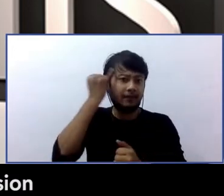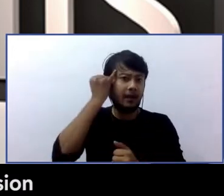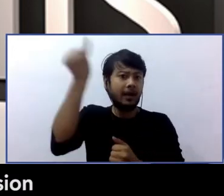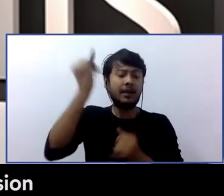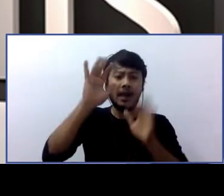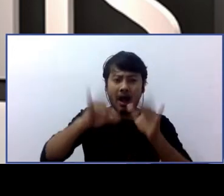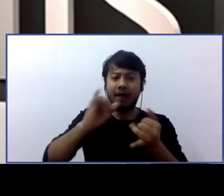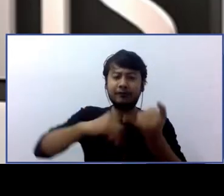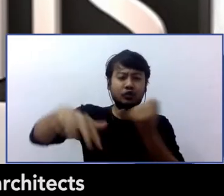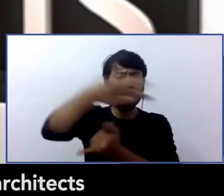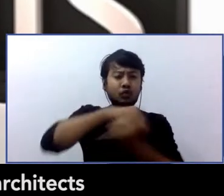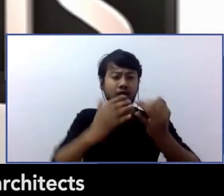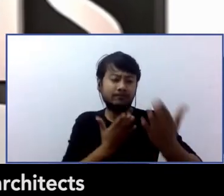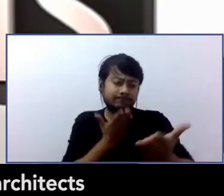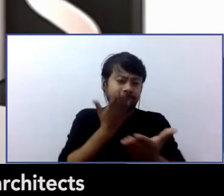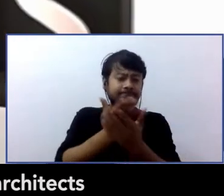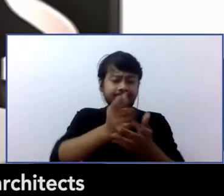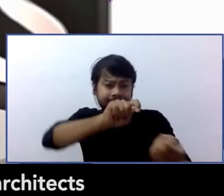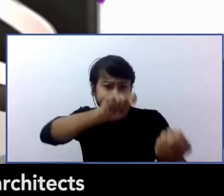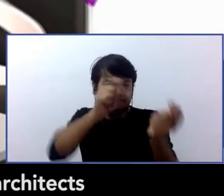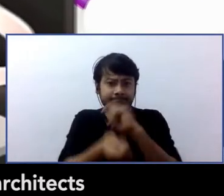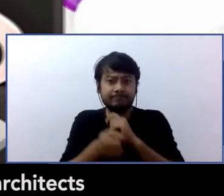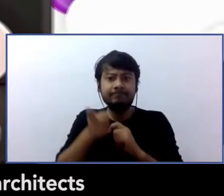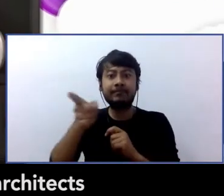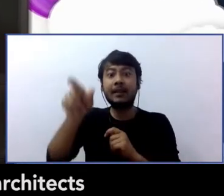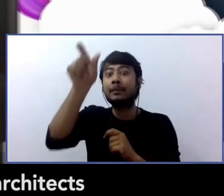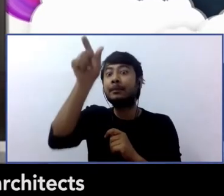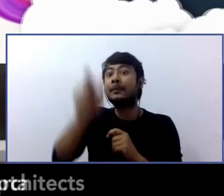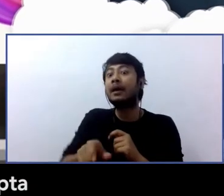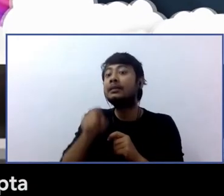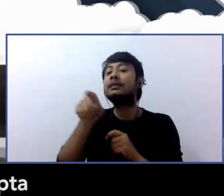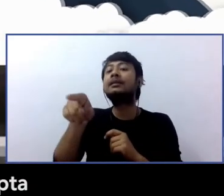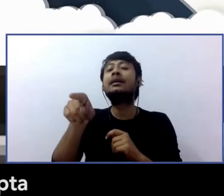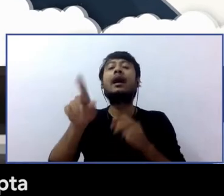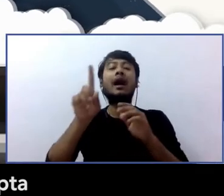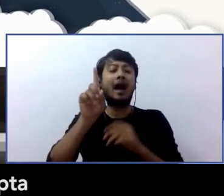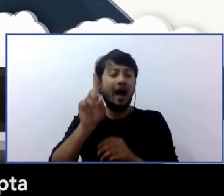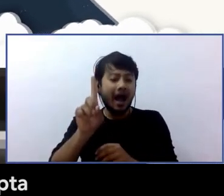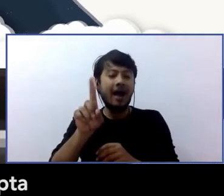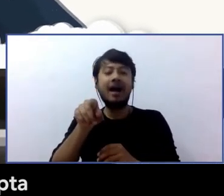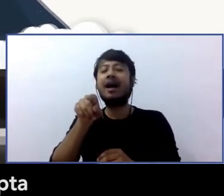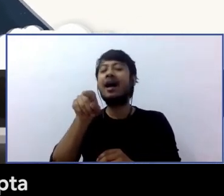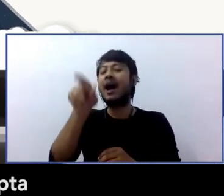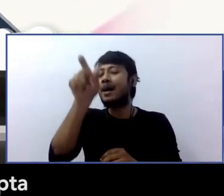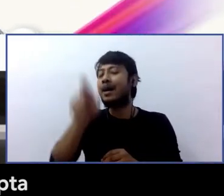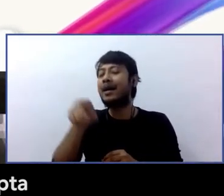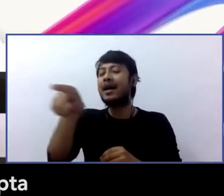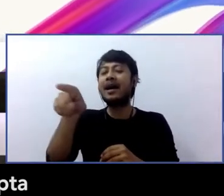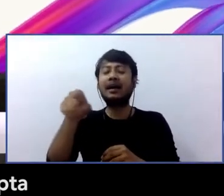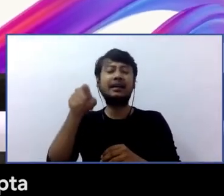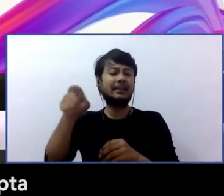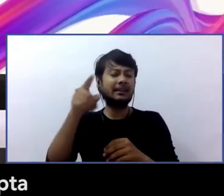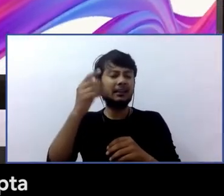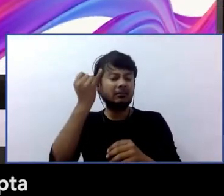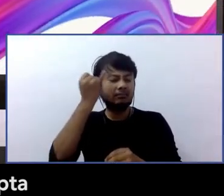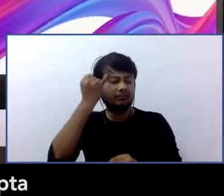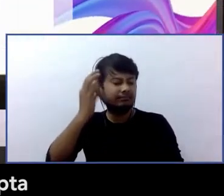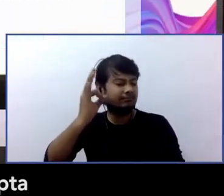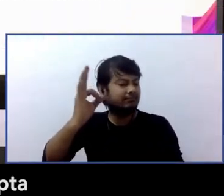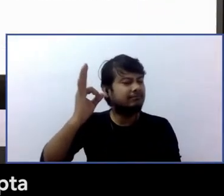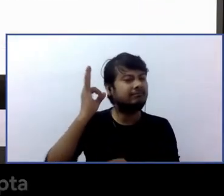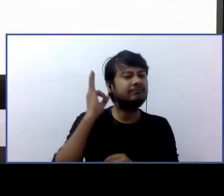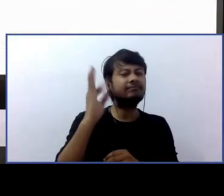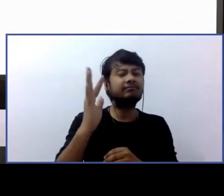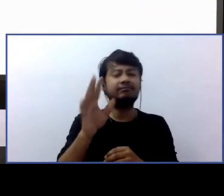inclusion. And to talk about that, we have one of the architects and guru for this initiative, Anshu